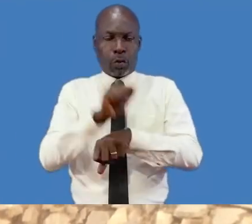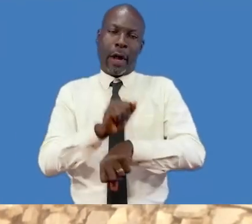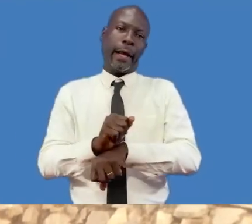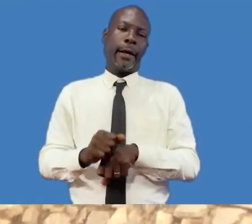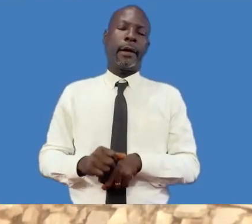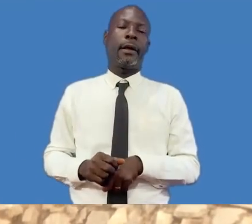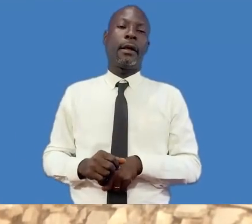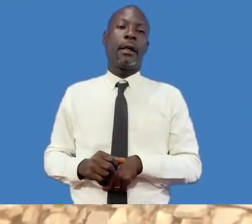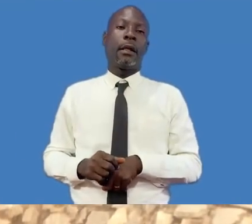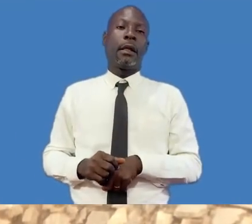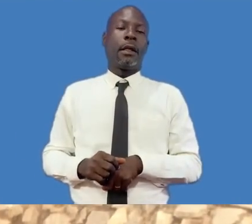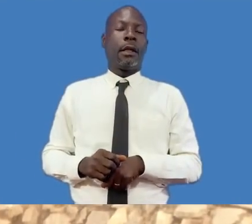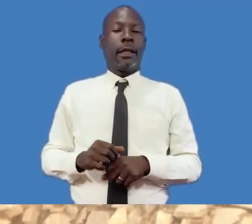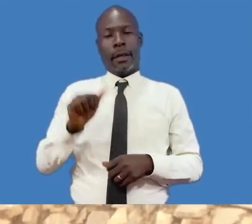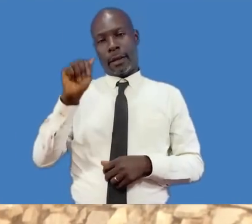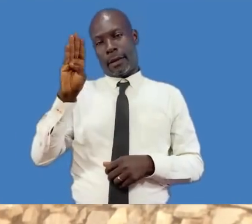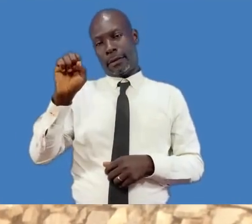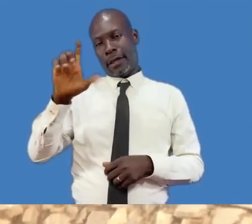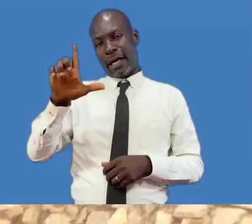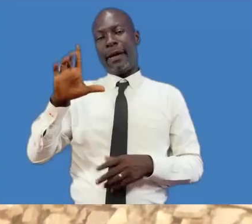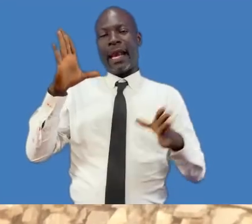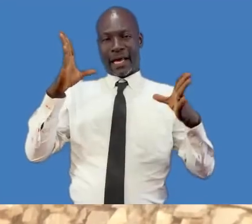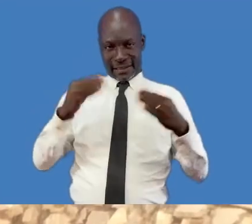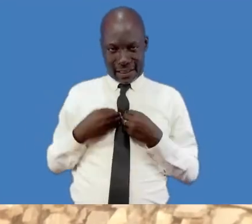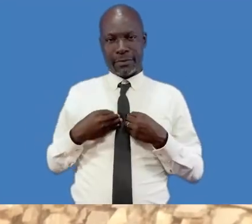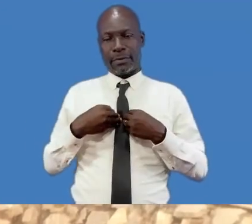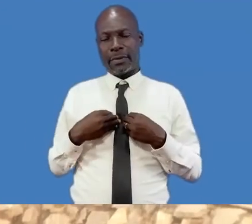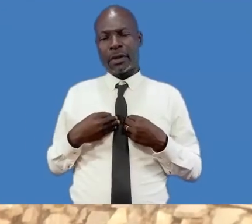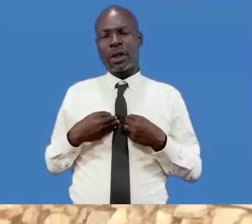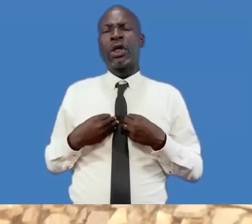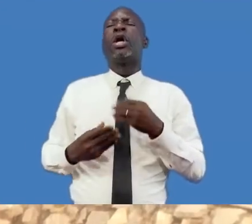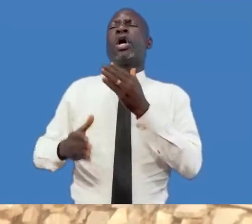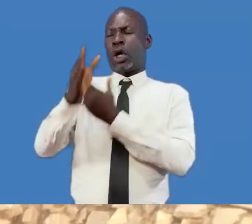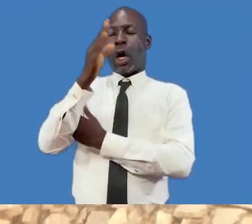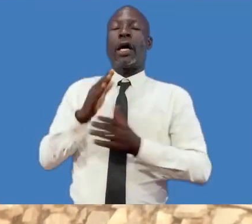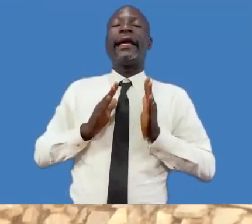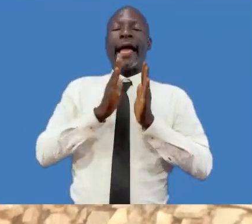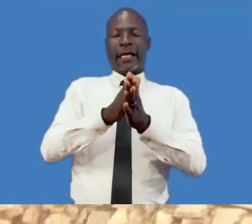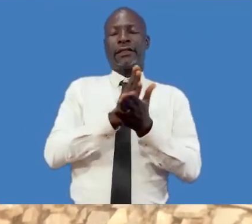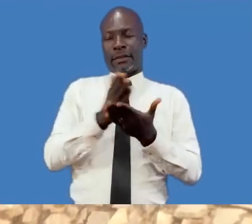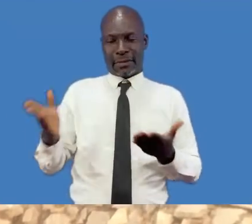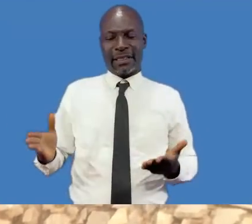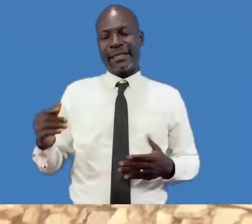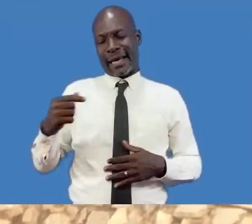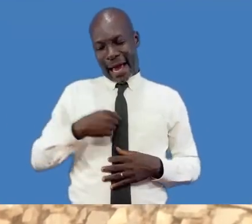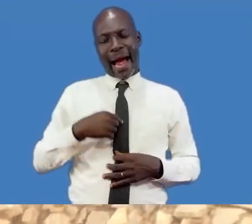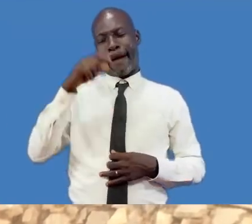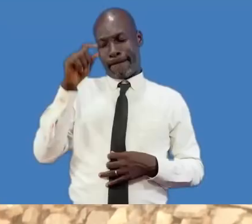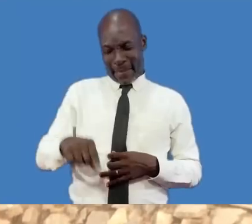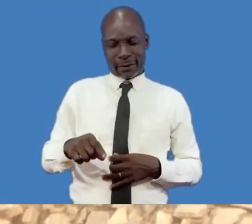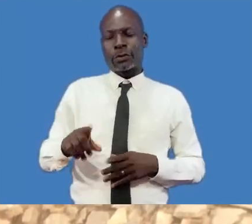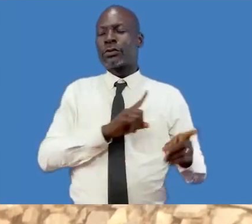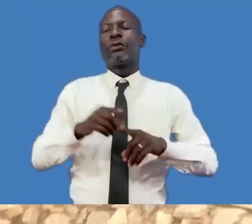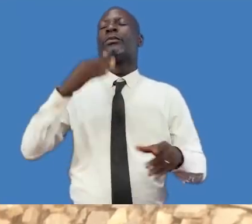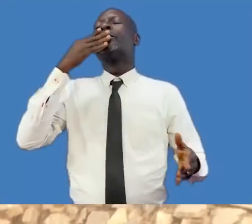nkoso Abel ejitu mu se so nyankopon ebisa ne bribia etwa sa oyɛ neese